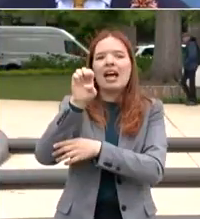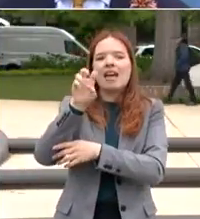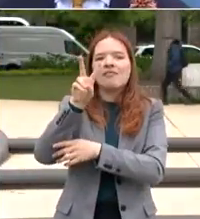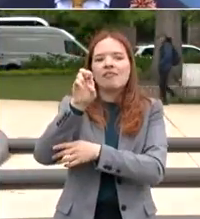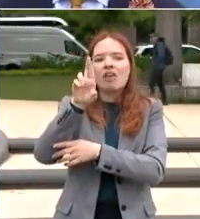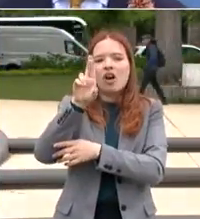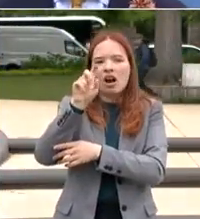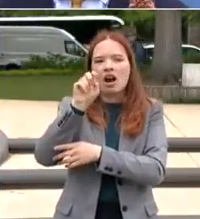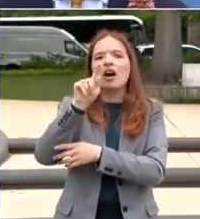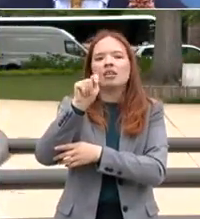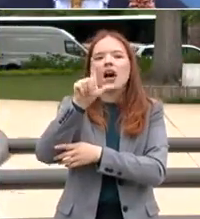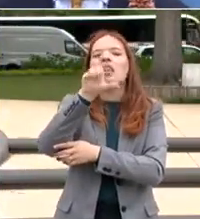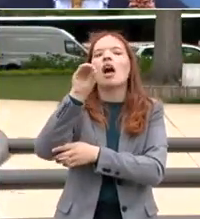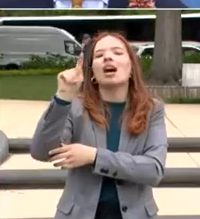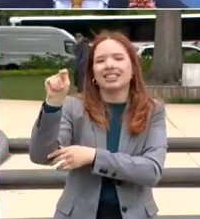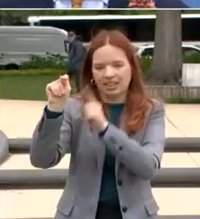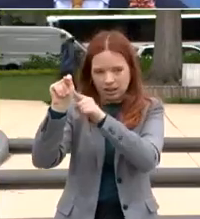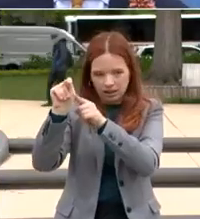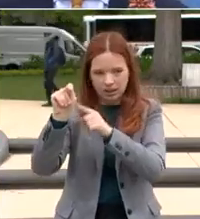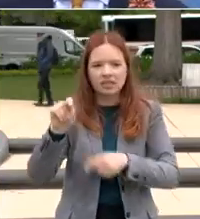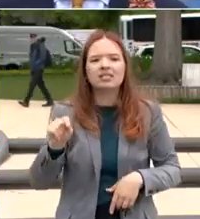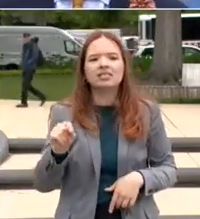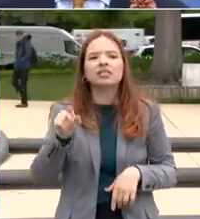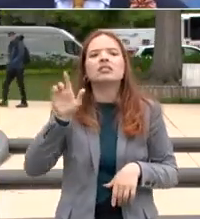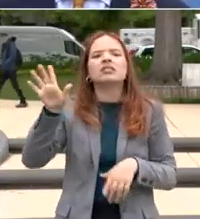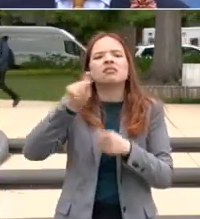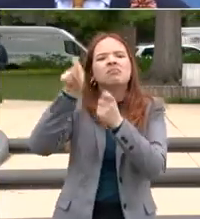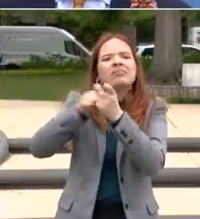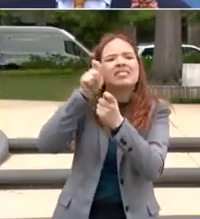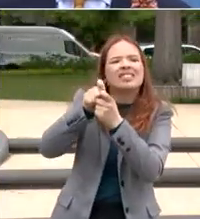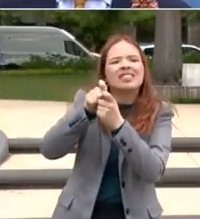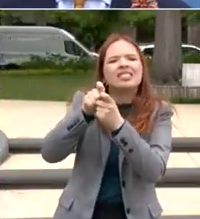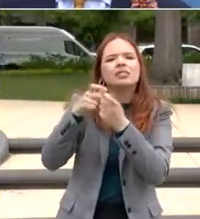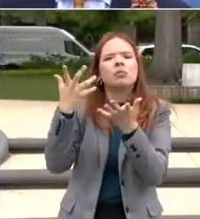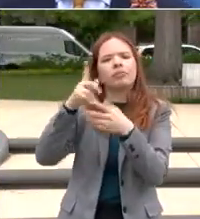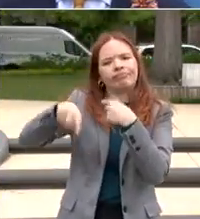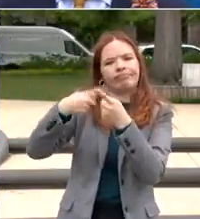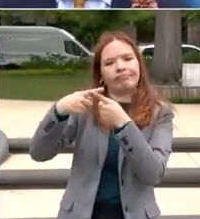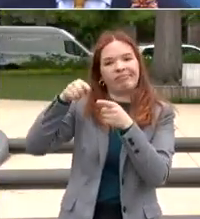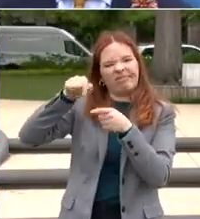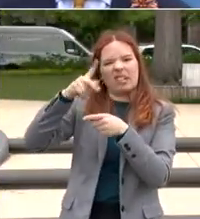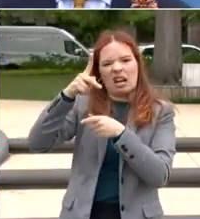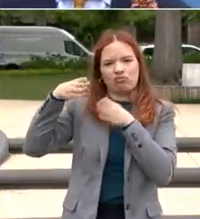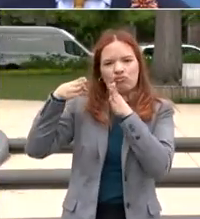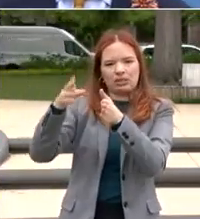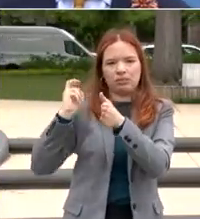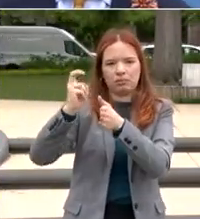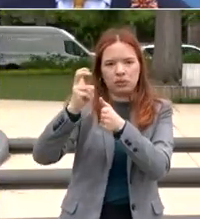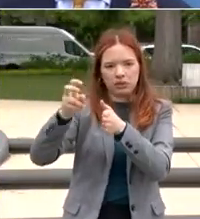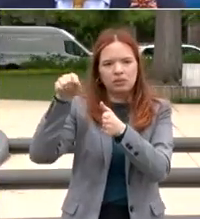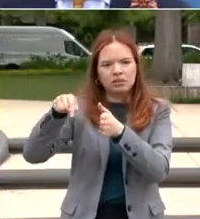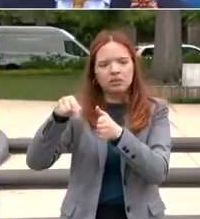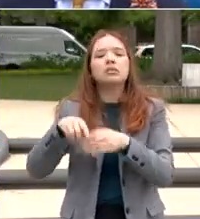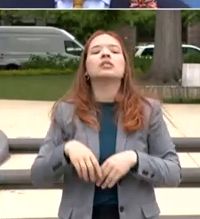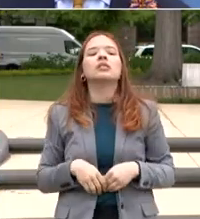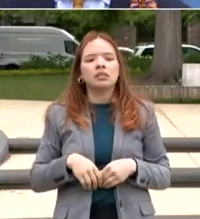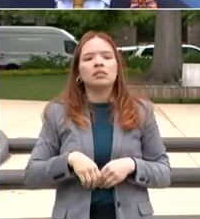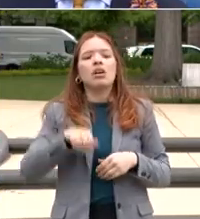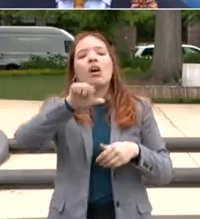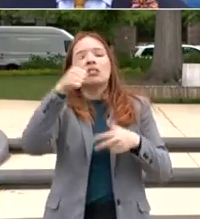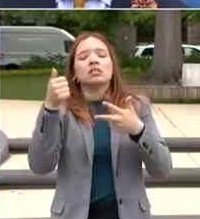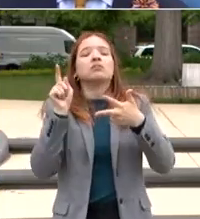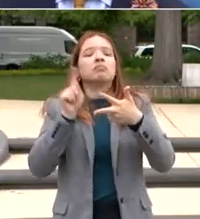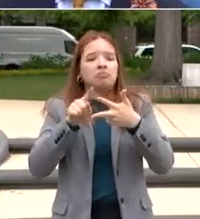of the K Street Transitway, followed by the Executive Director for the Downtown Bid,